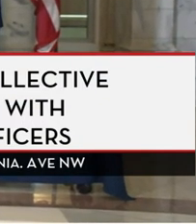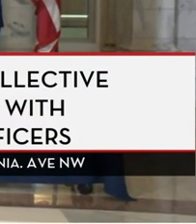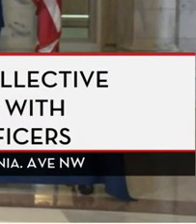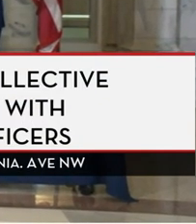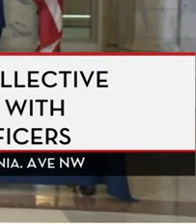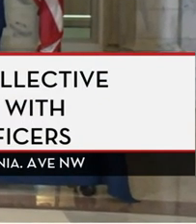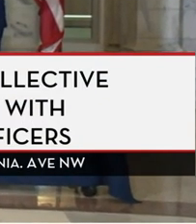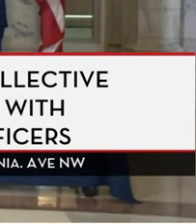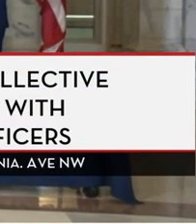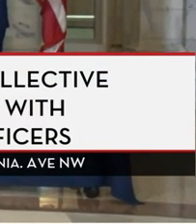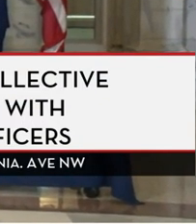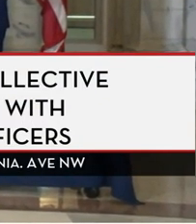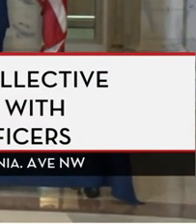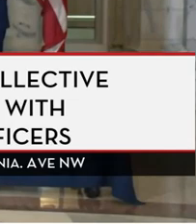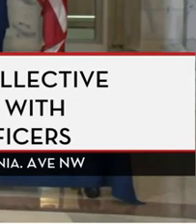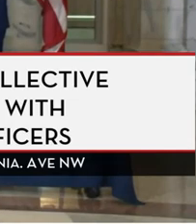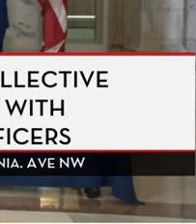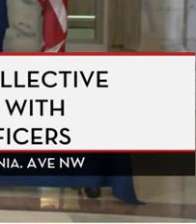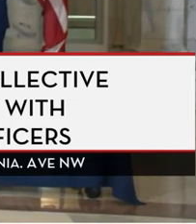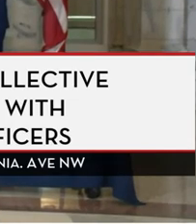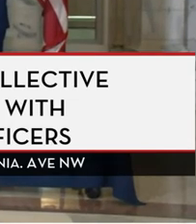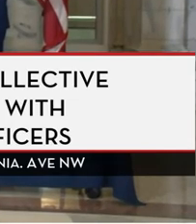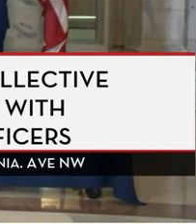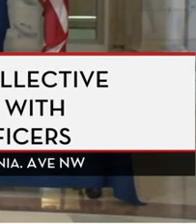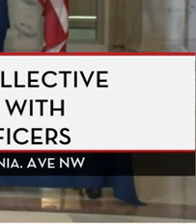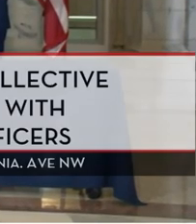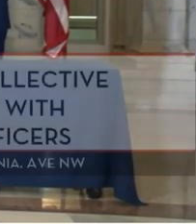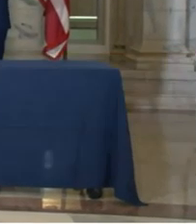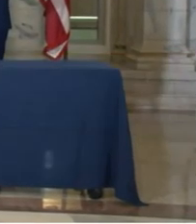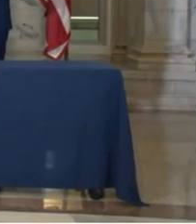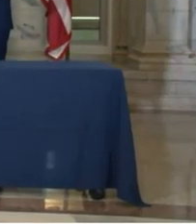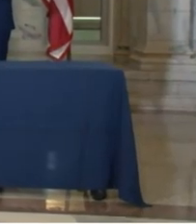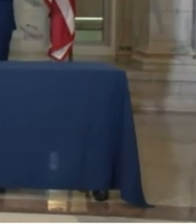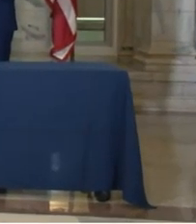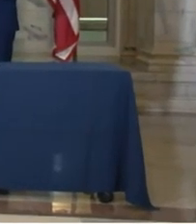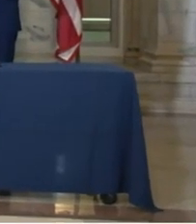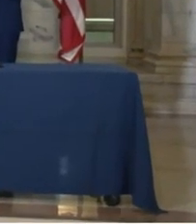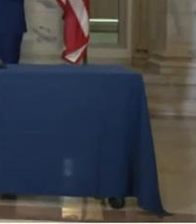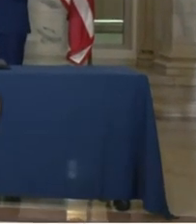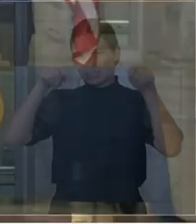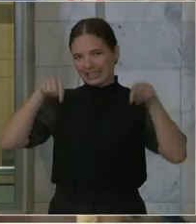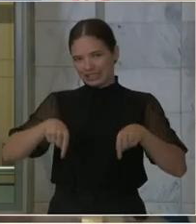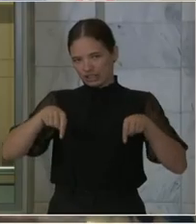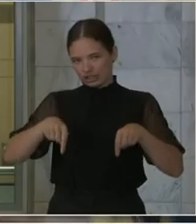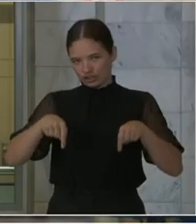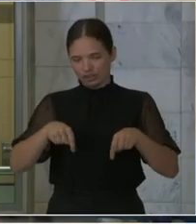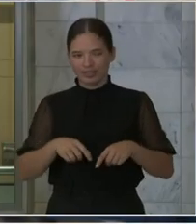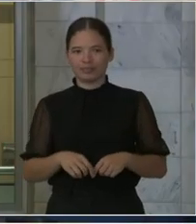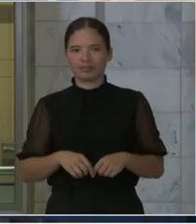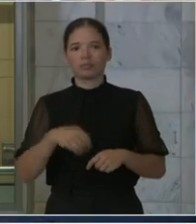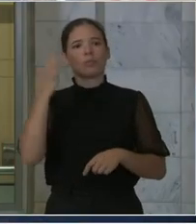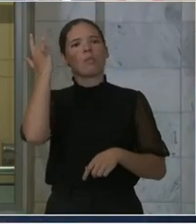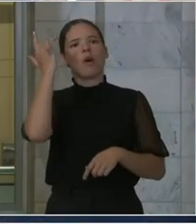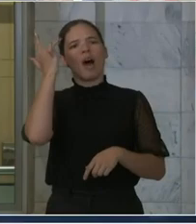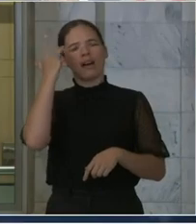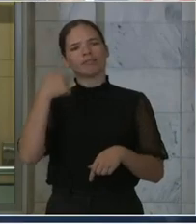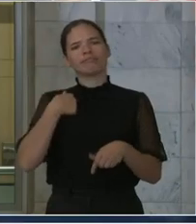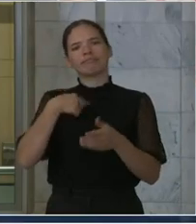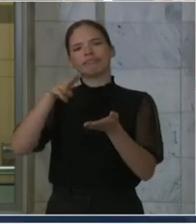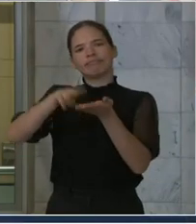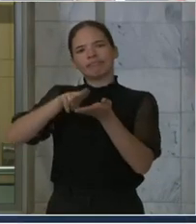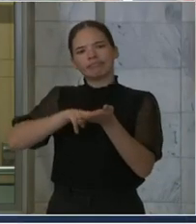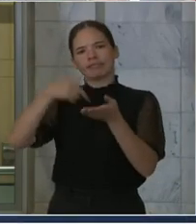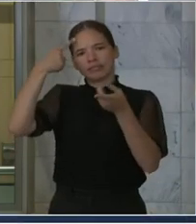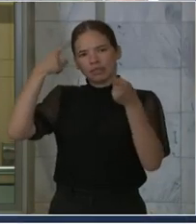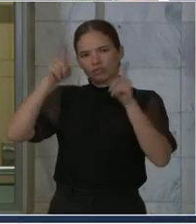Wilson building to sign an important labor agreement between D.C. Public Schools and the Council